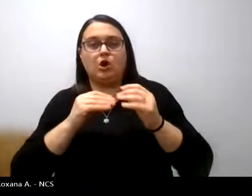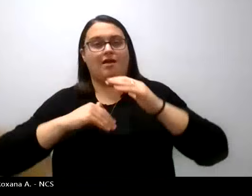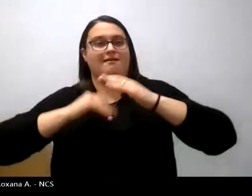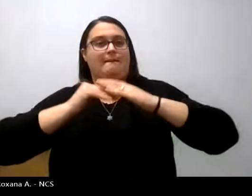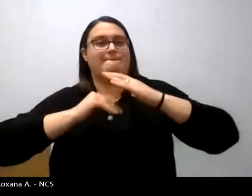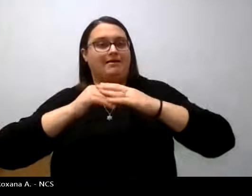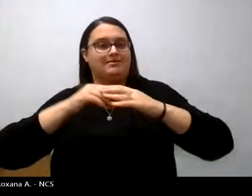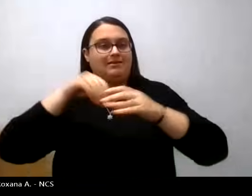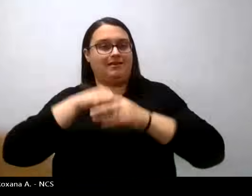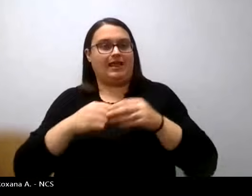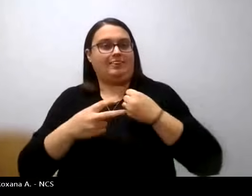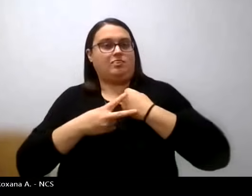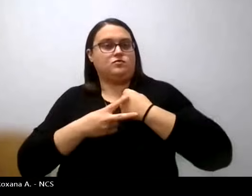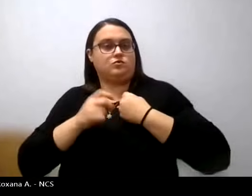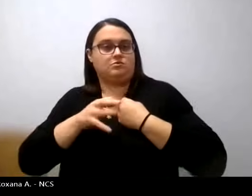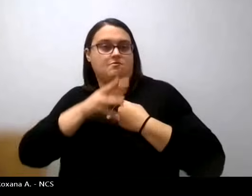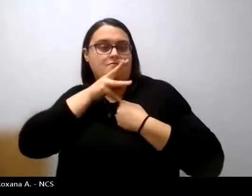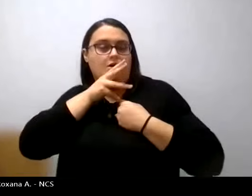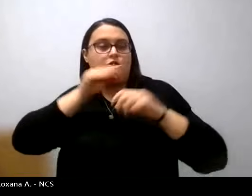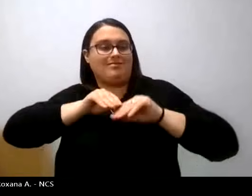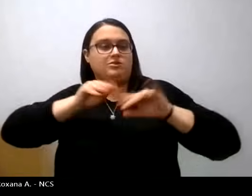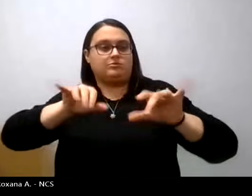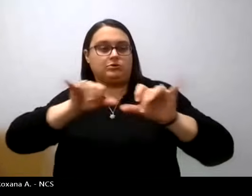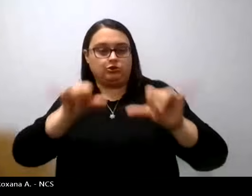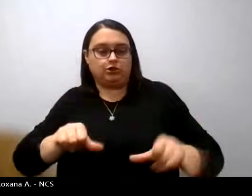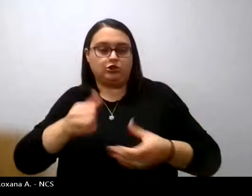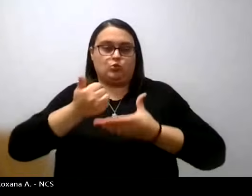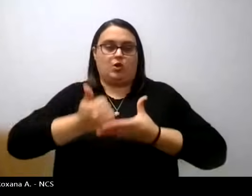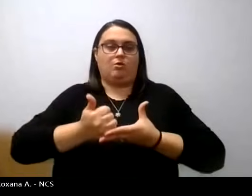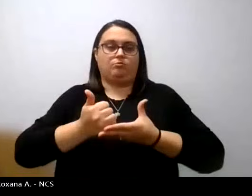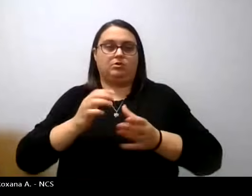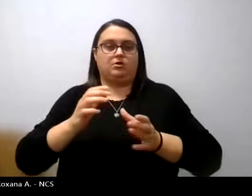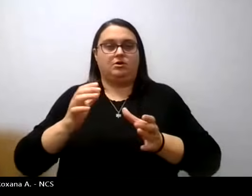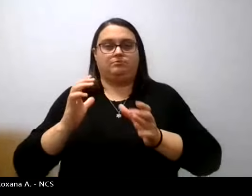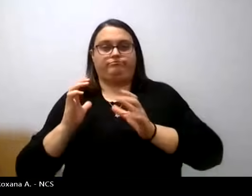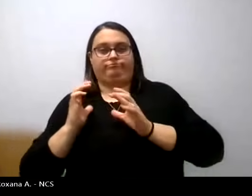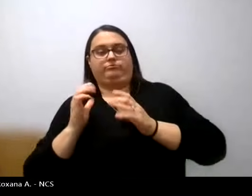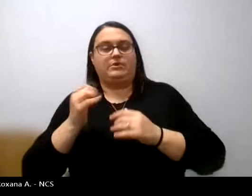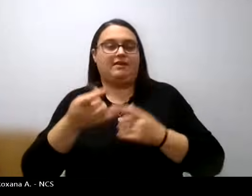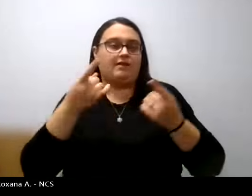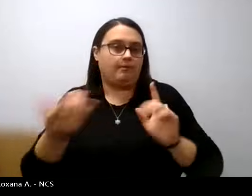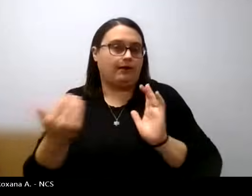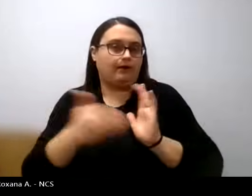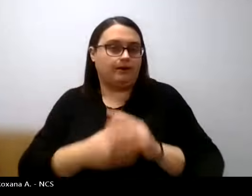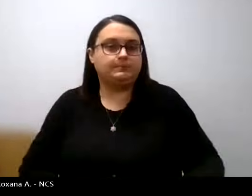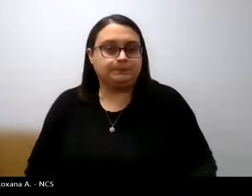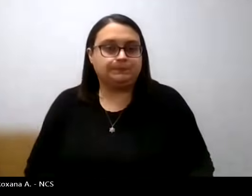in the storage in the distribution system that can help with this if an event ever occurred in the future.